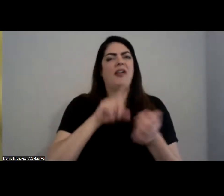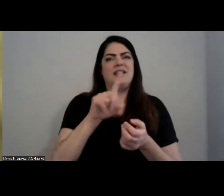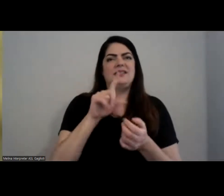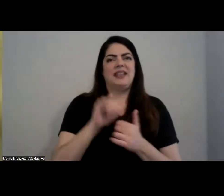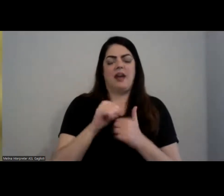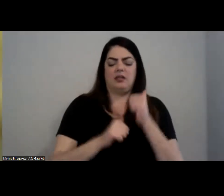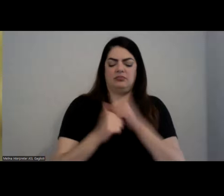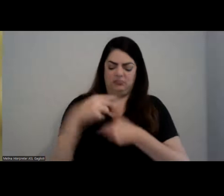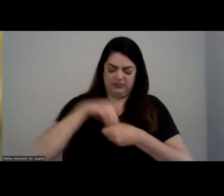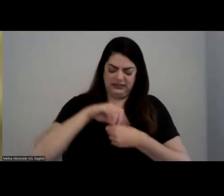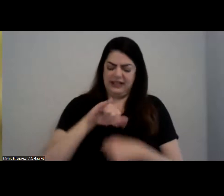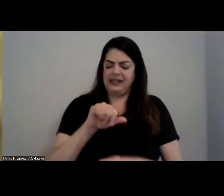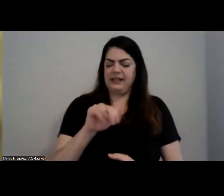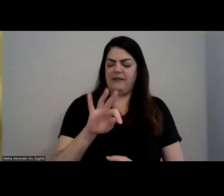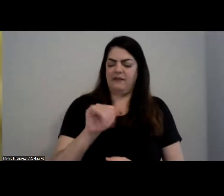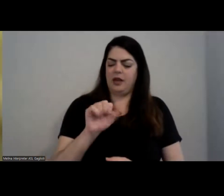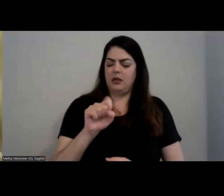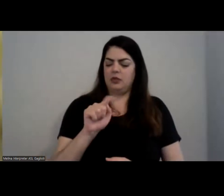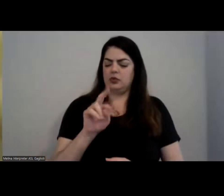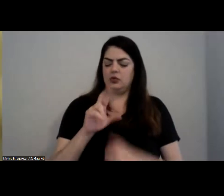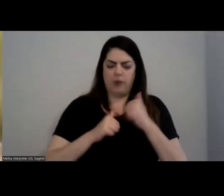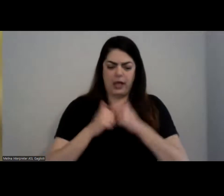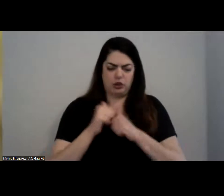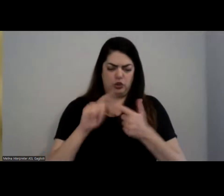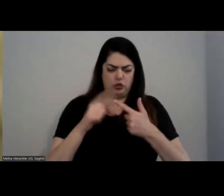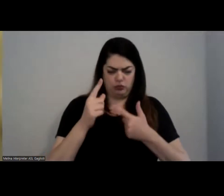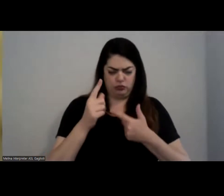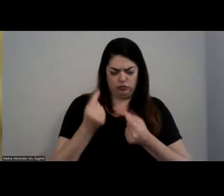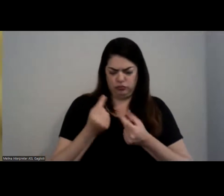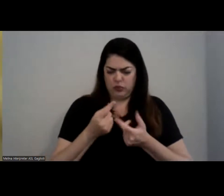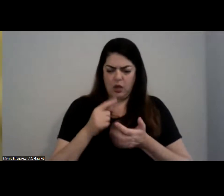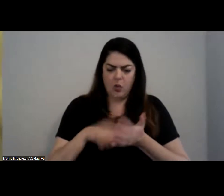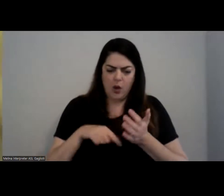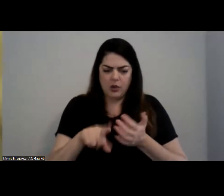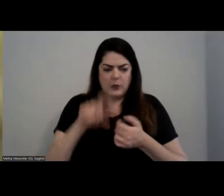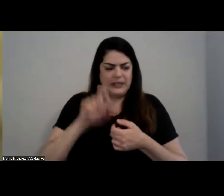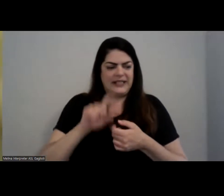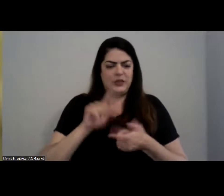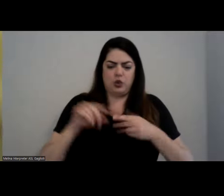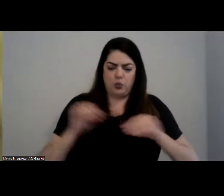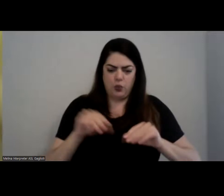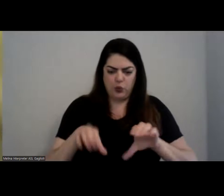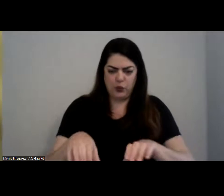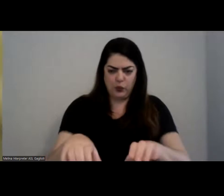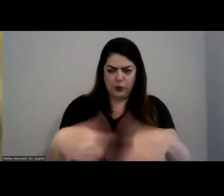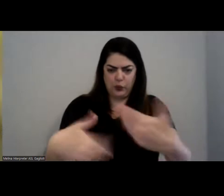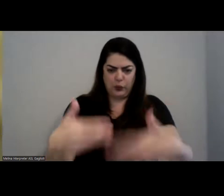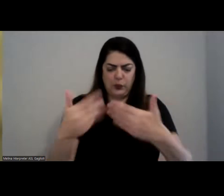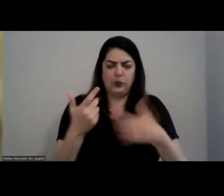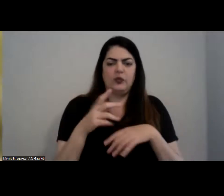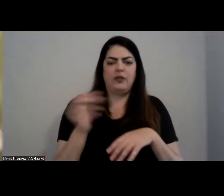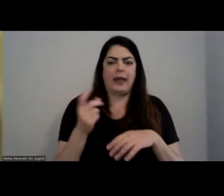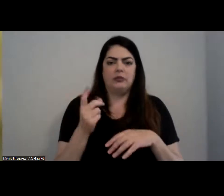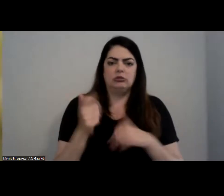the structures that you need to actually move and handle these things? It's different than just saying, here, we're going to implement the